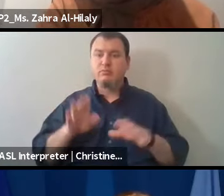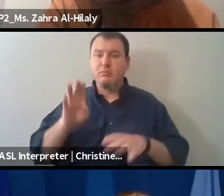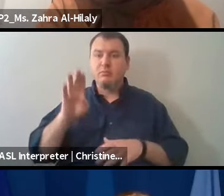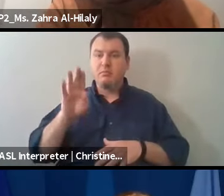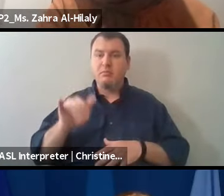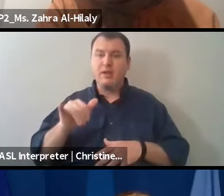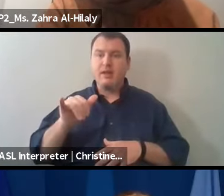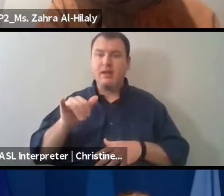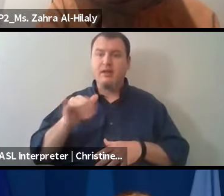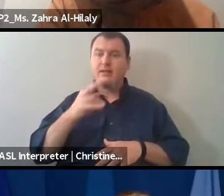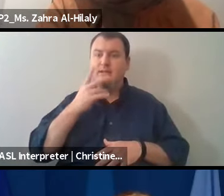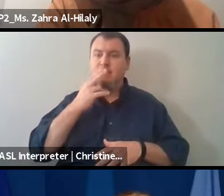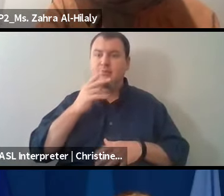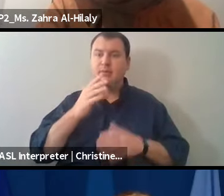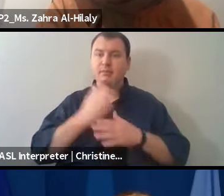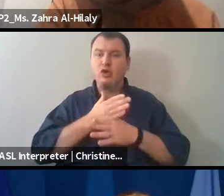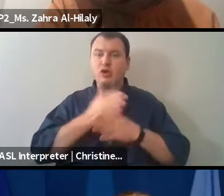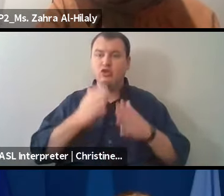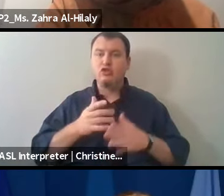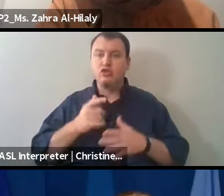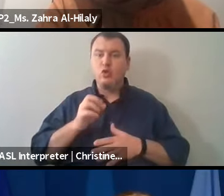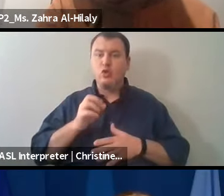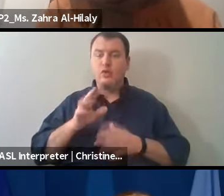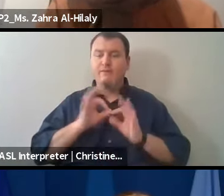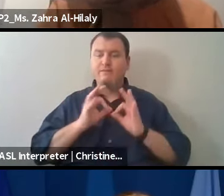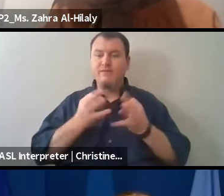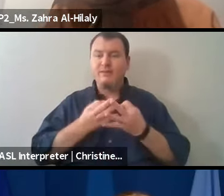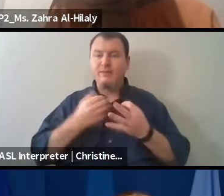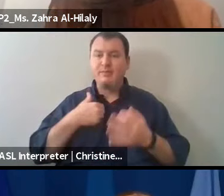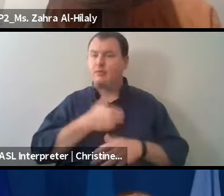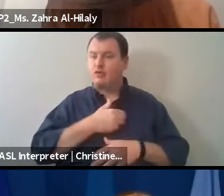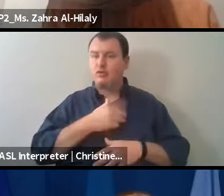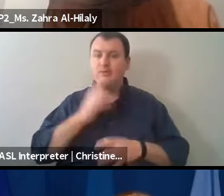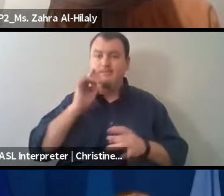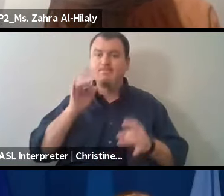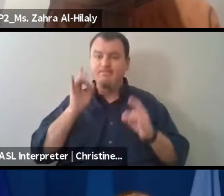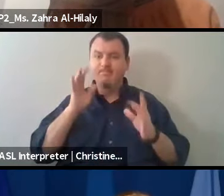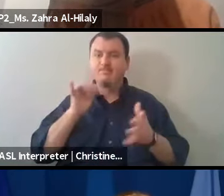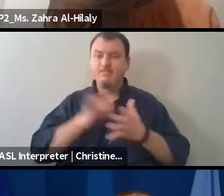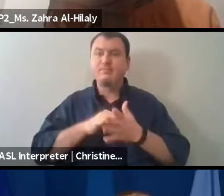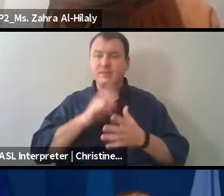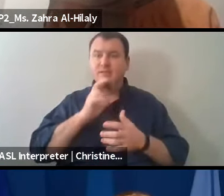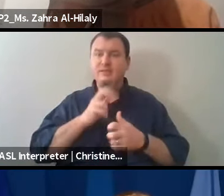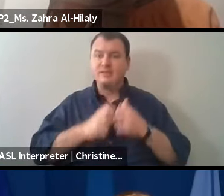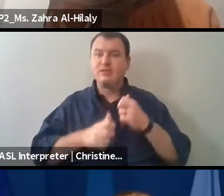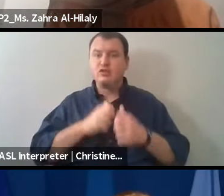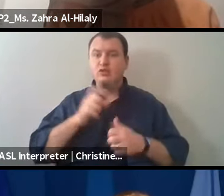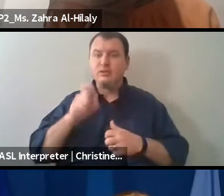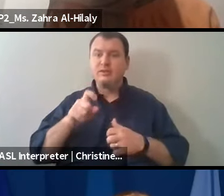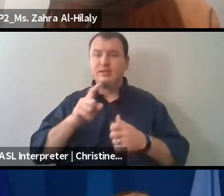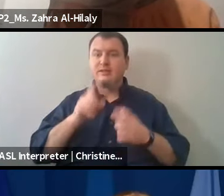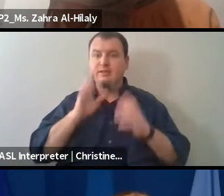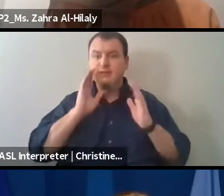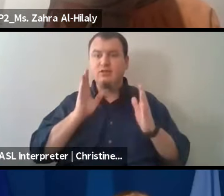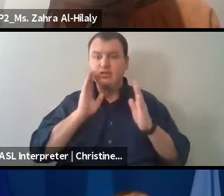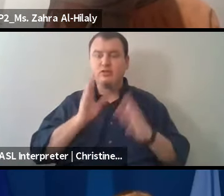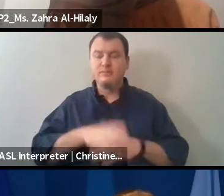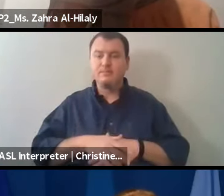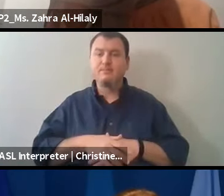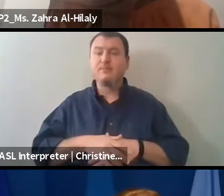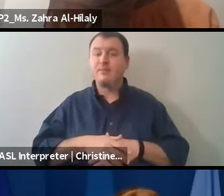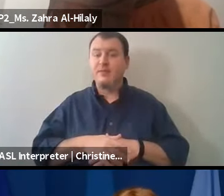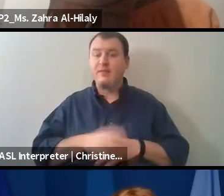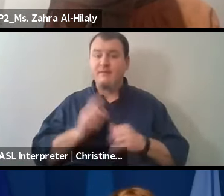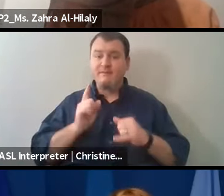by intimate partners or close family members. So this is indeed an issue that needs attention. And finally,